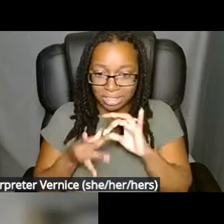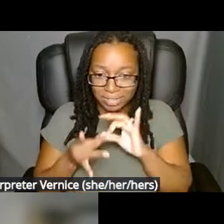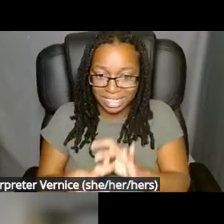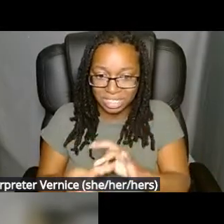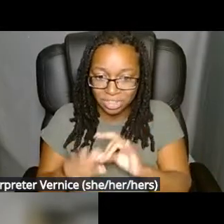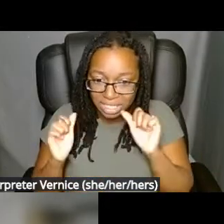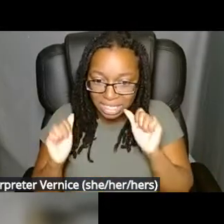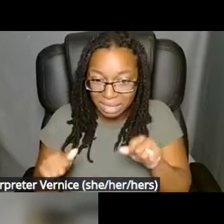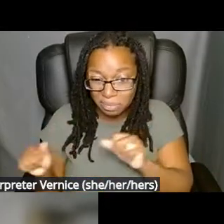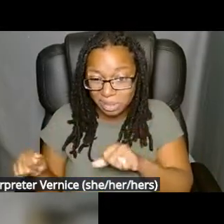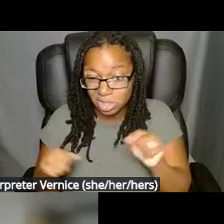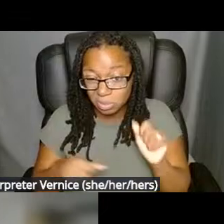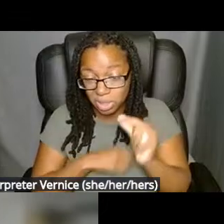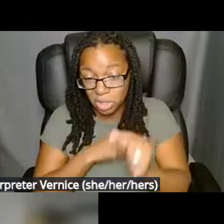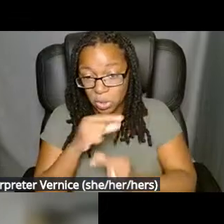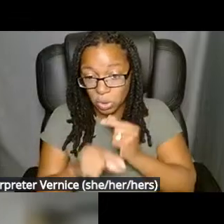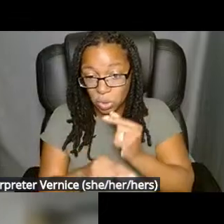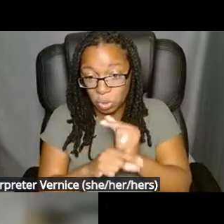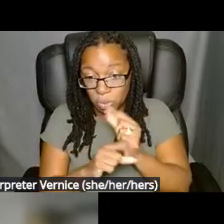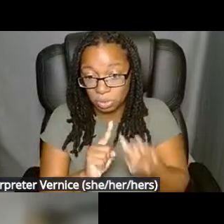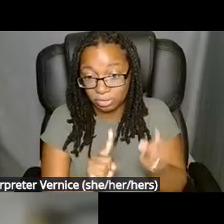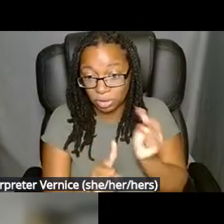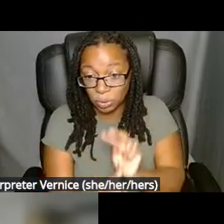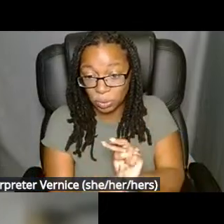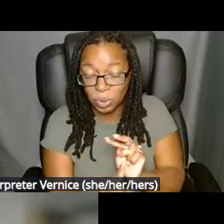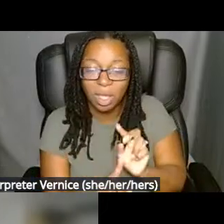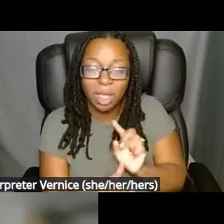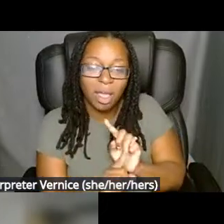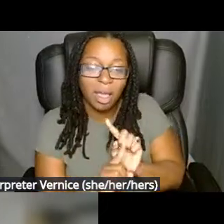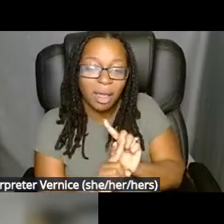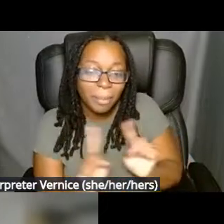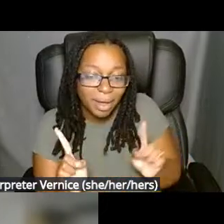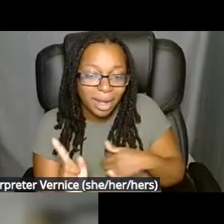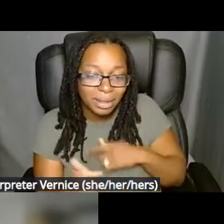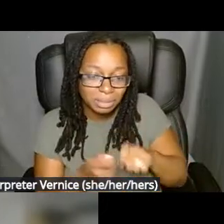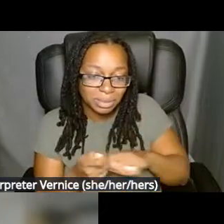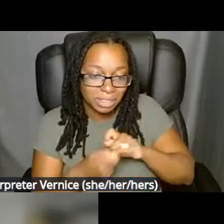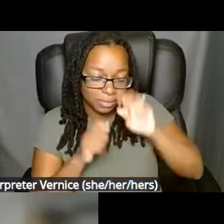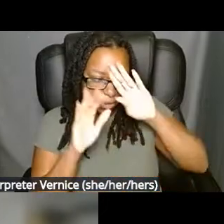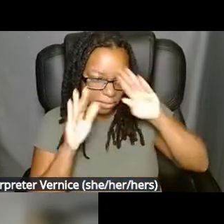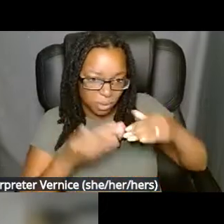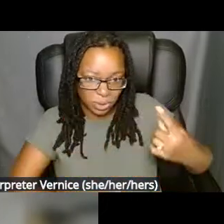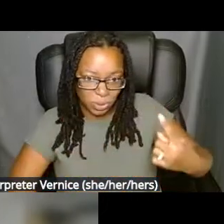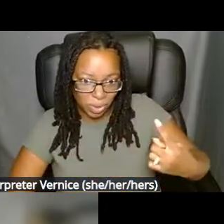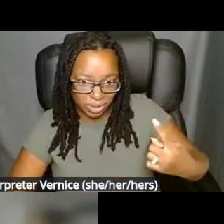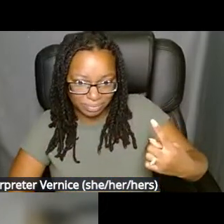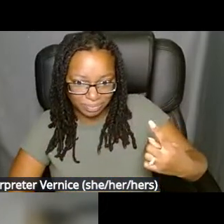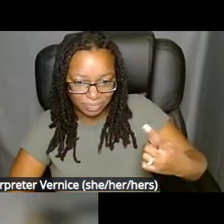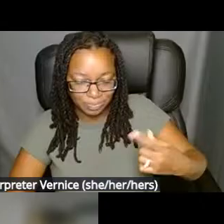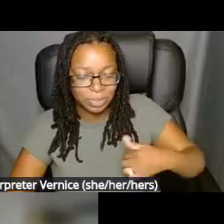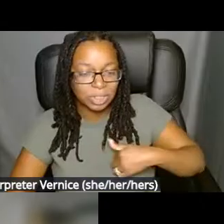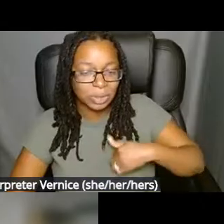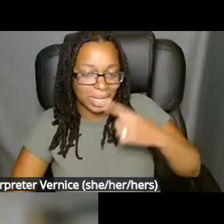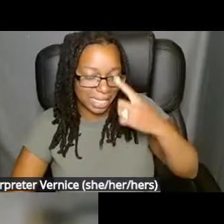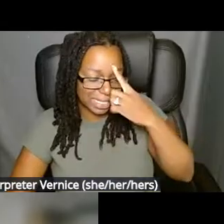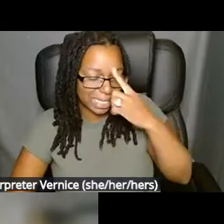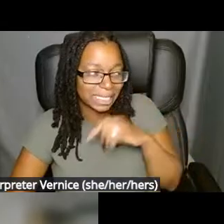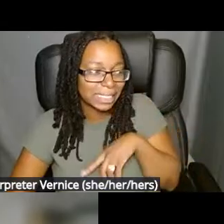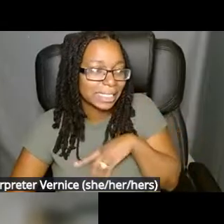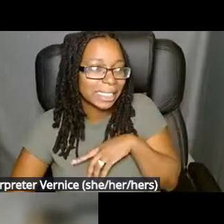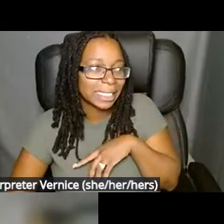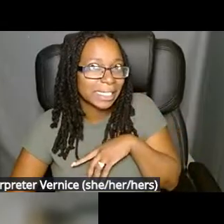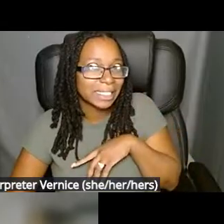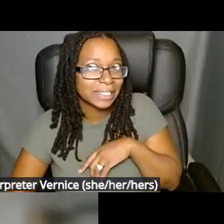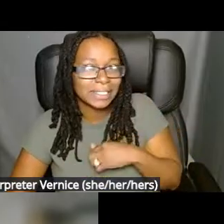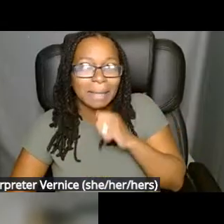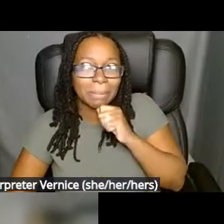specifically focused on one. But I think one thing about, and I am not sure where our listeners are in